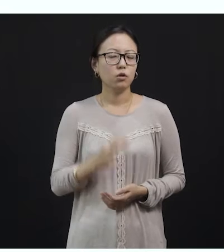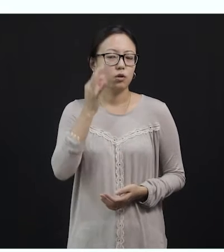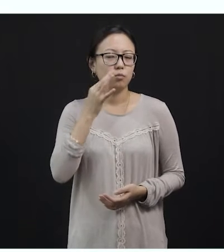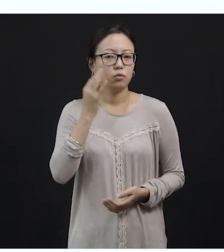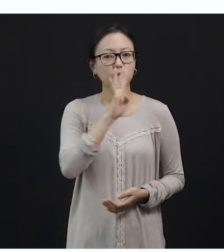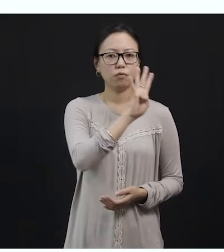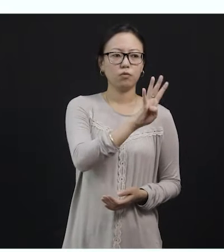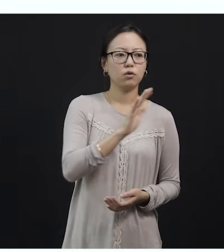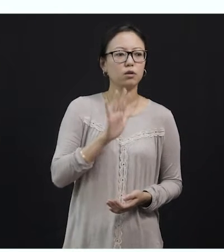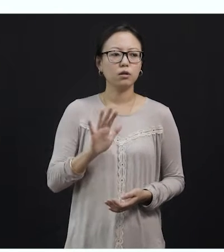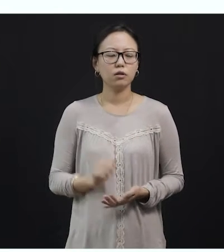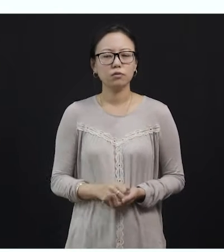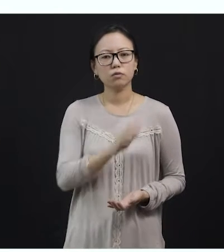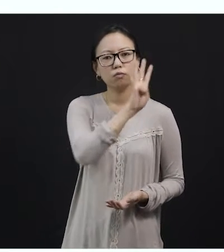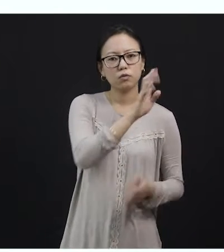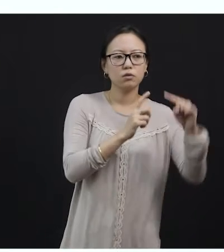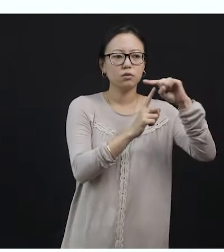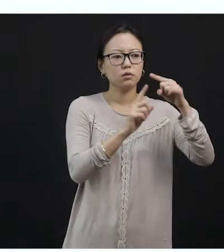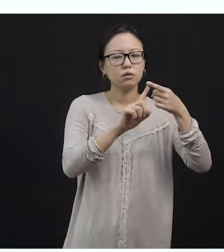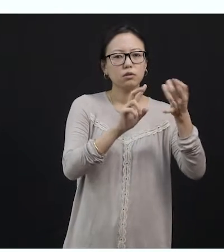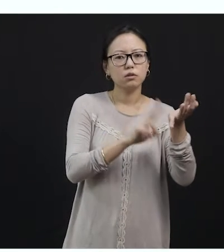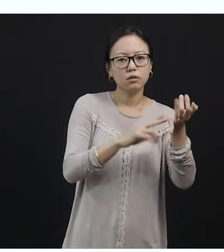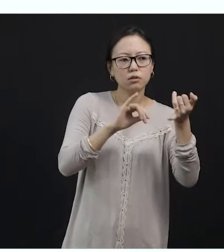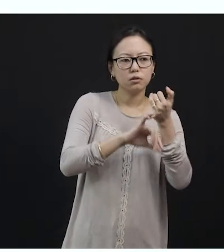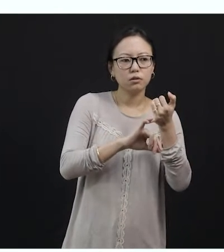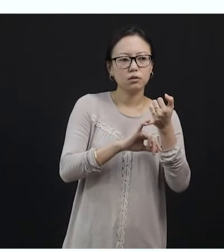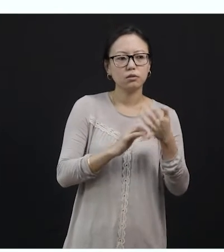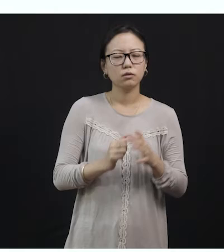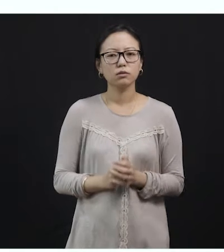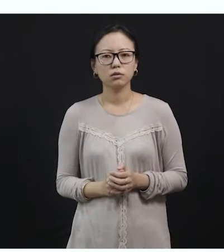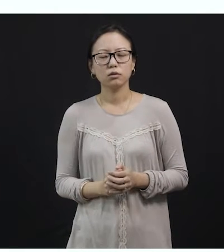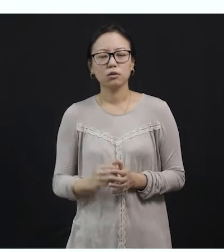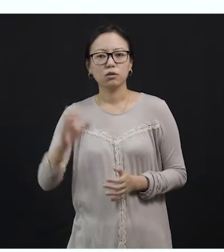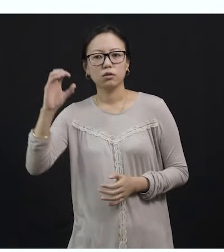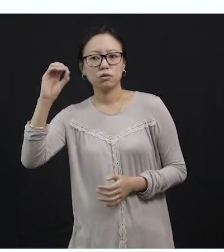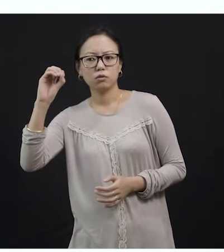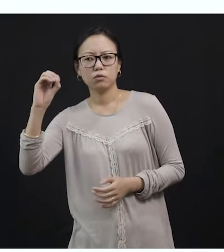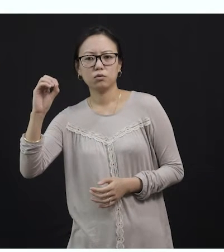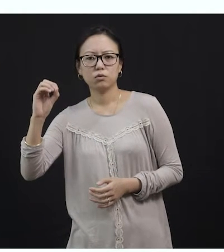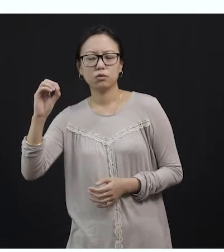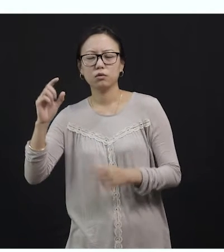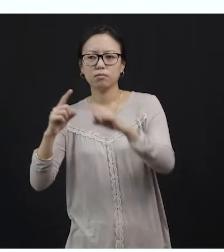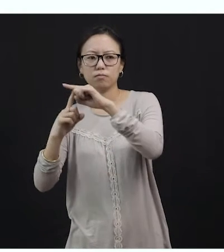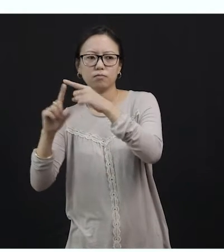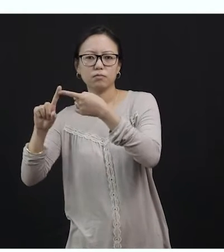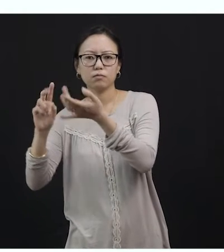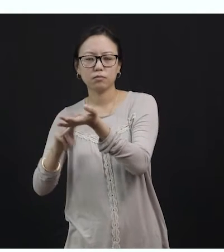4/10, 0 1s. together, they're together, when we combine, we